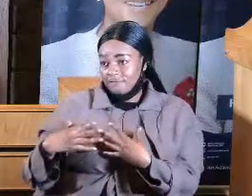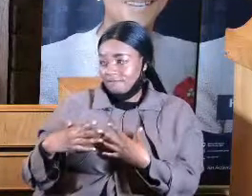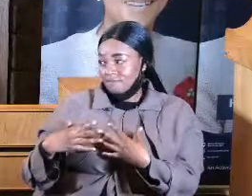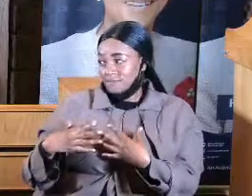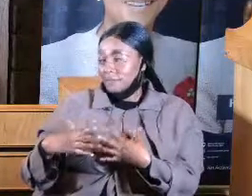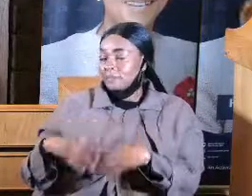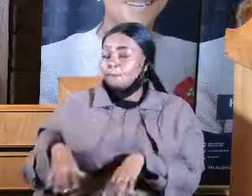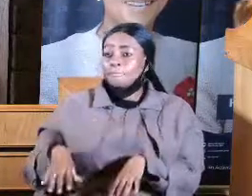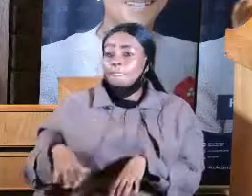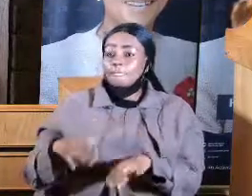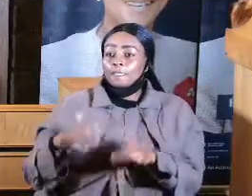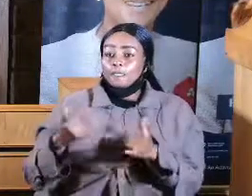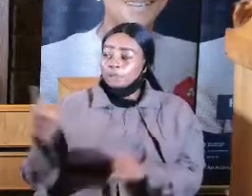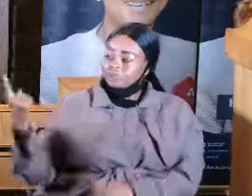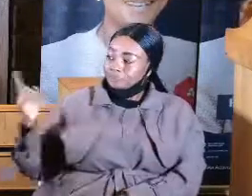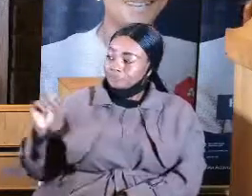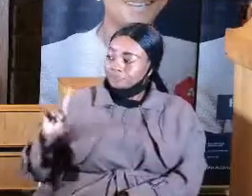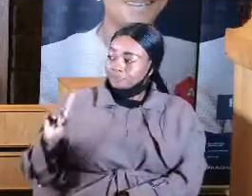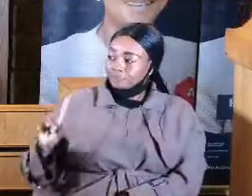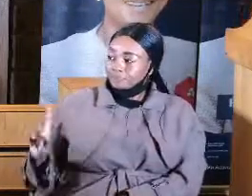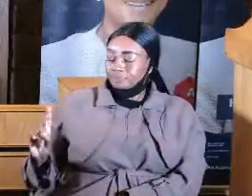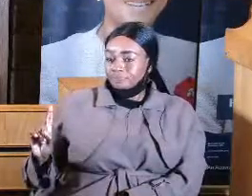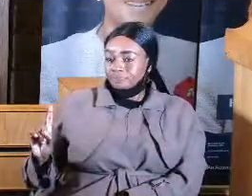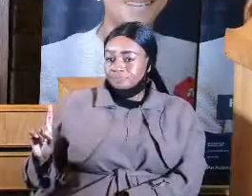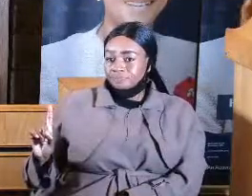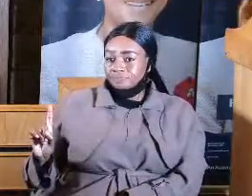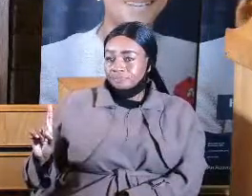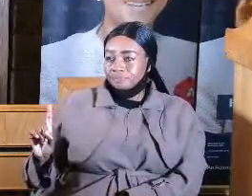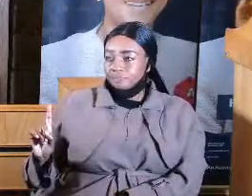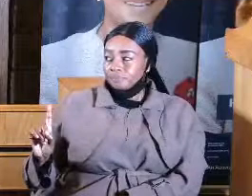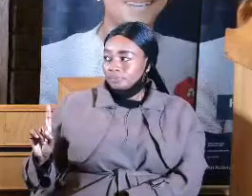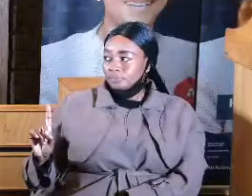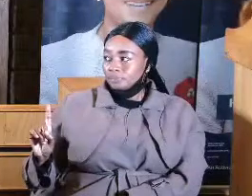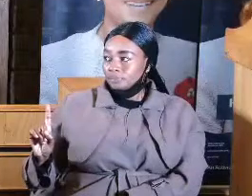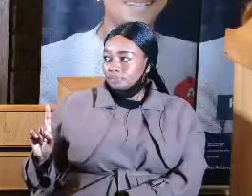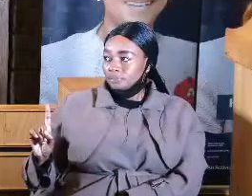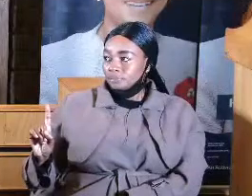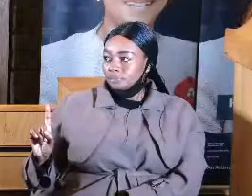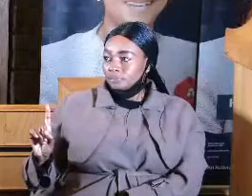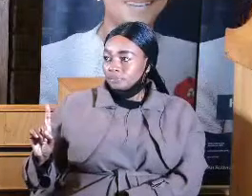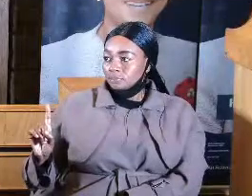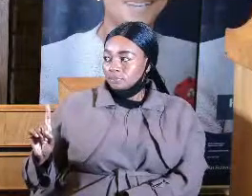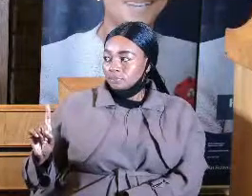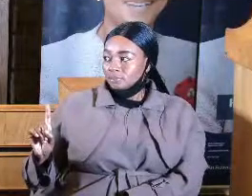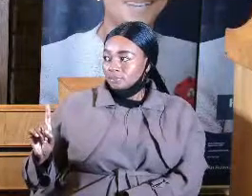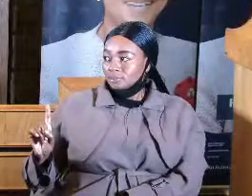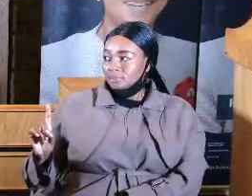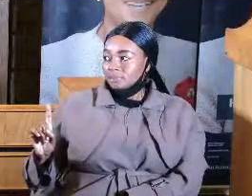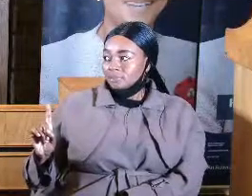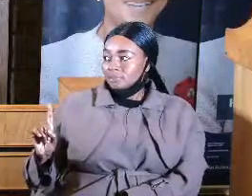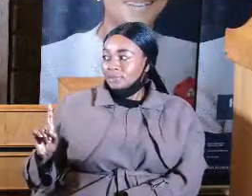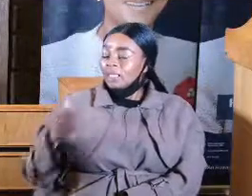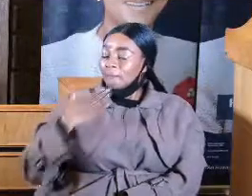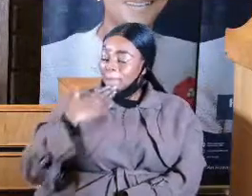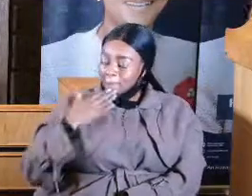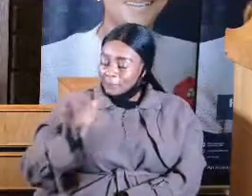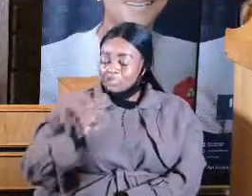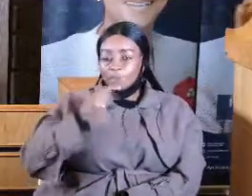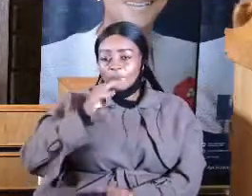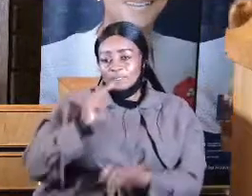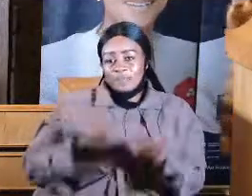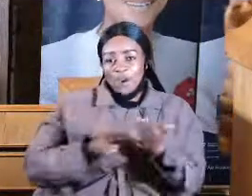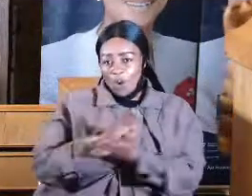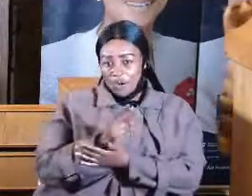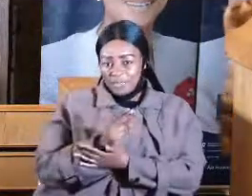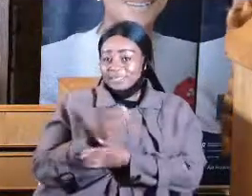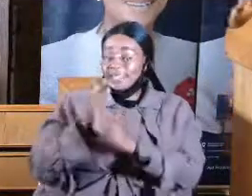to the podium, and I'm not saying if there's no hope, we should make as if there's hope. I'm